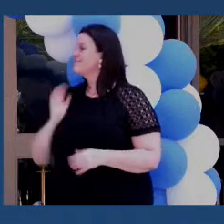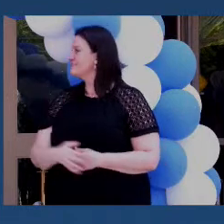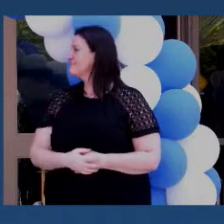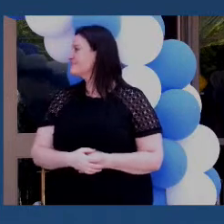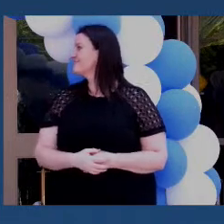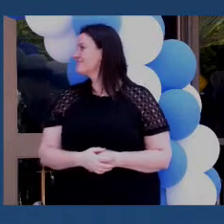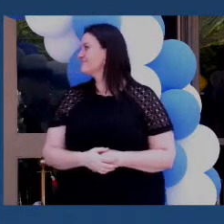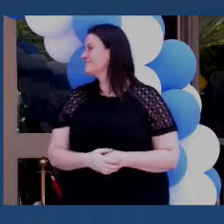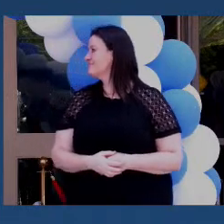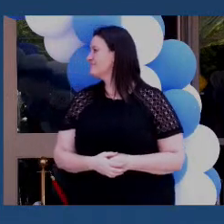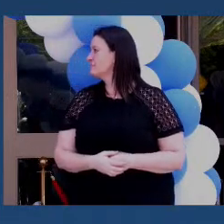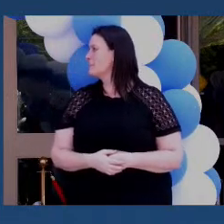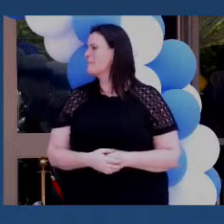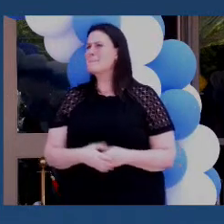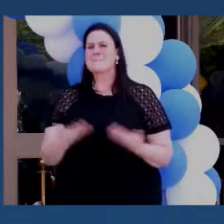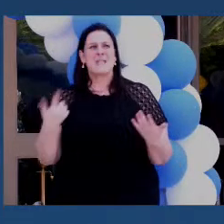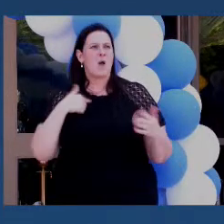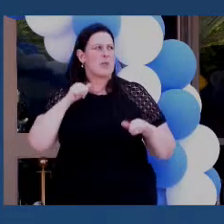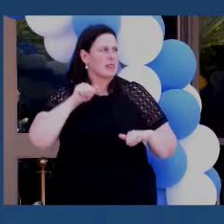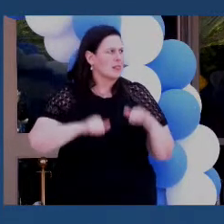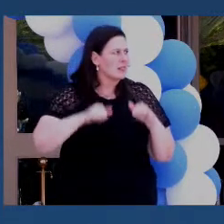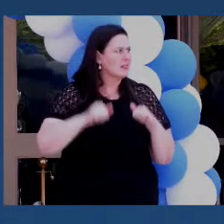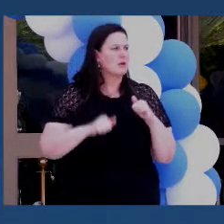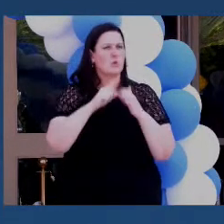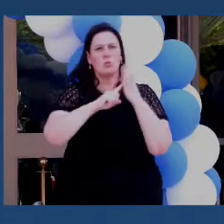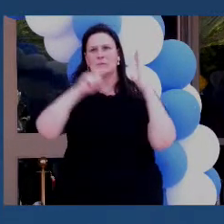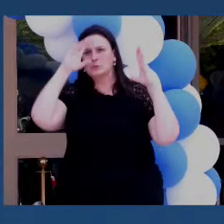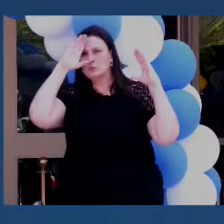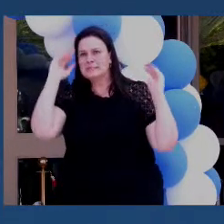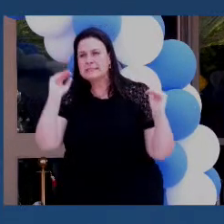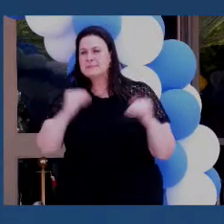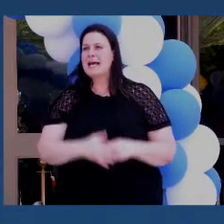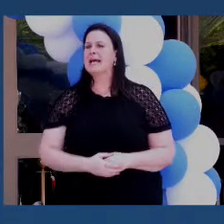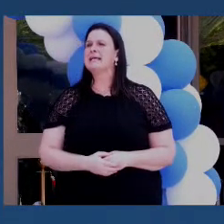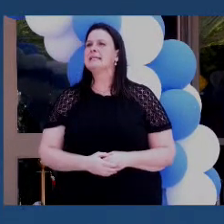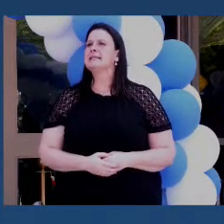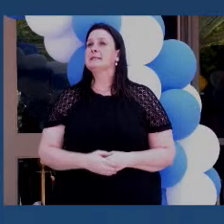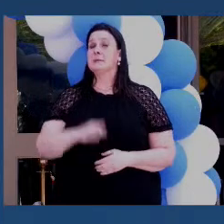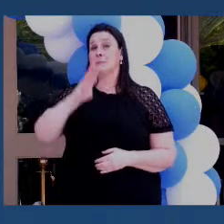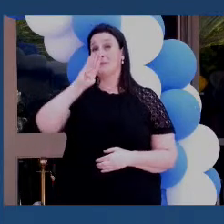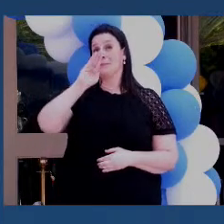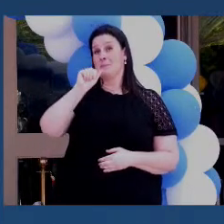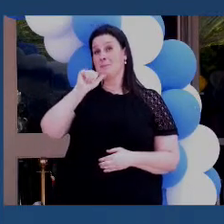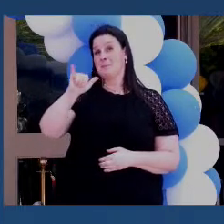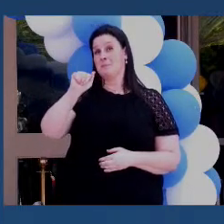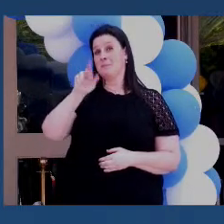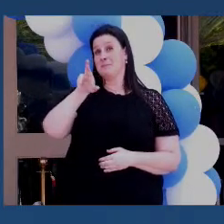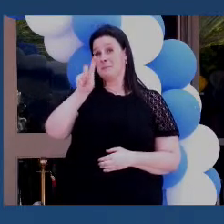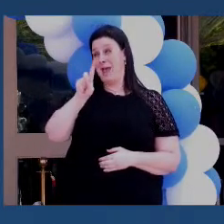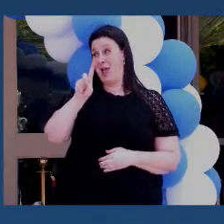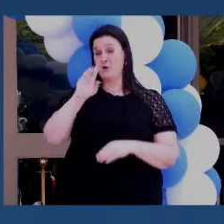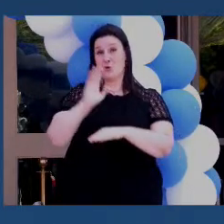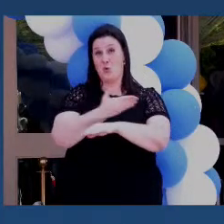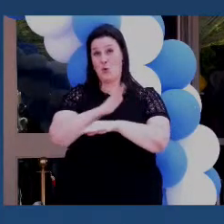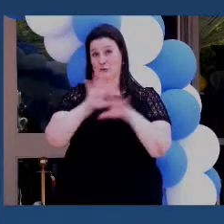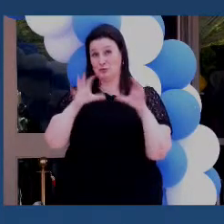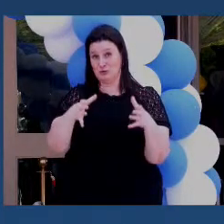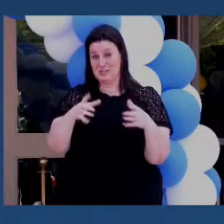I really didn't know what to expect, but when the Bayard Orchestra started playing the national